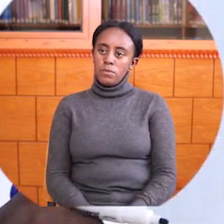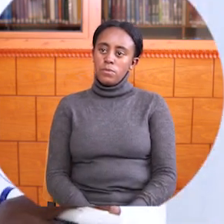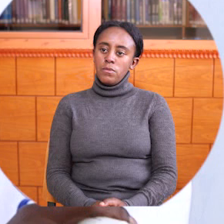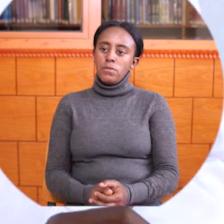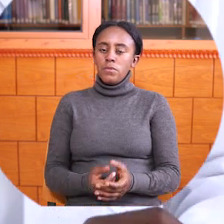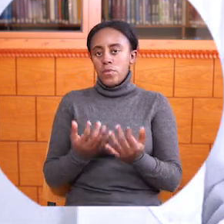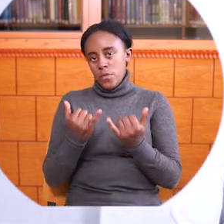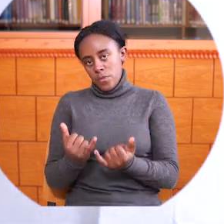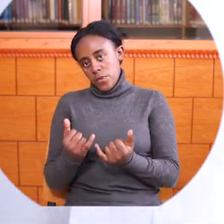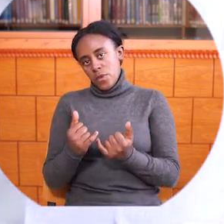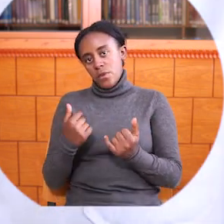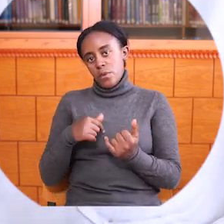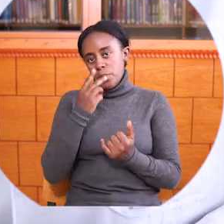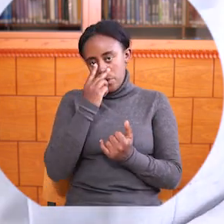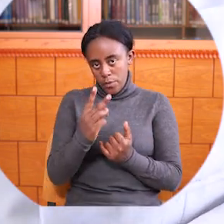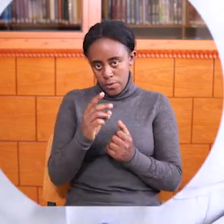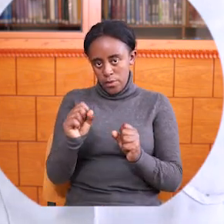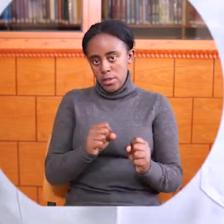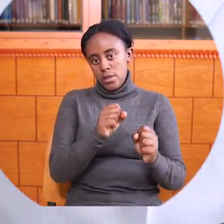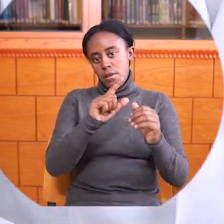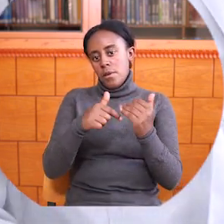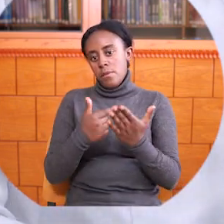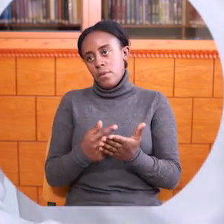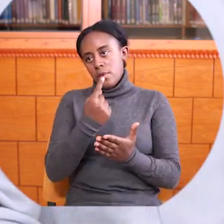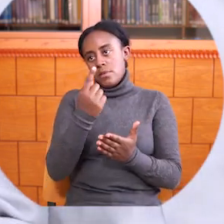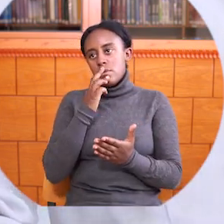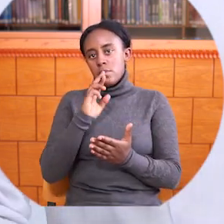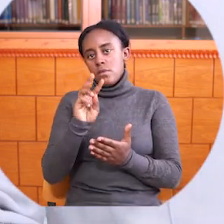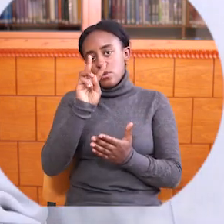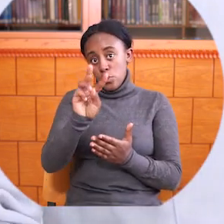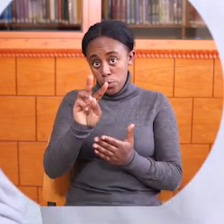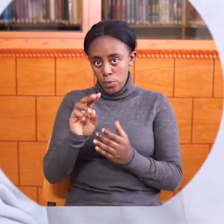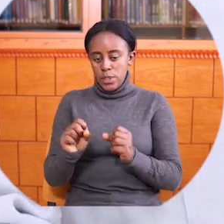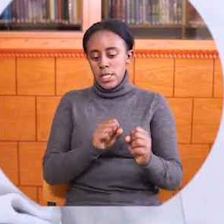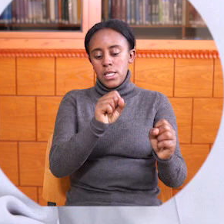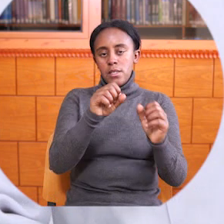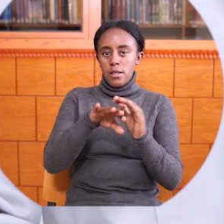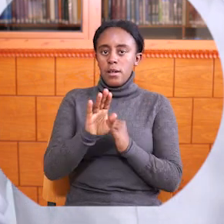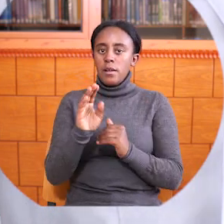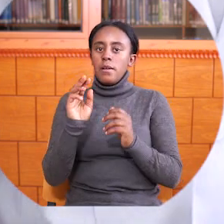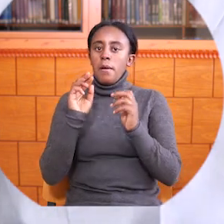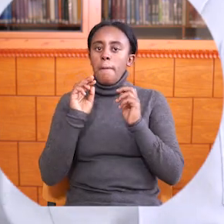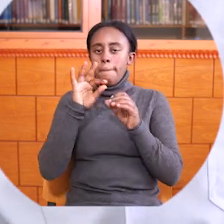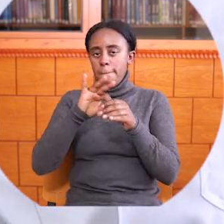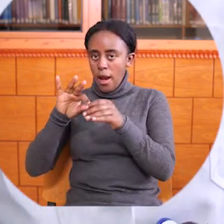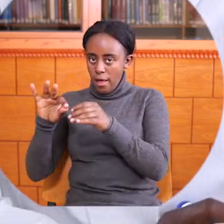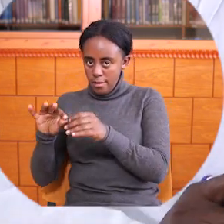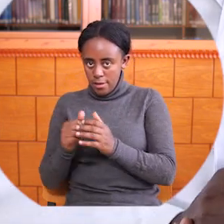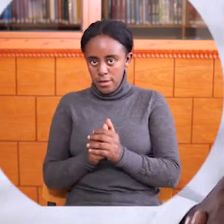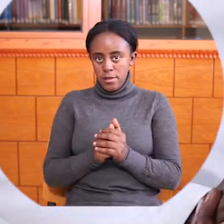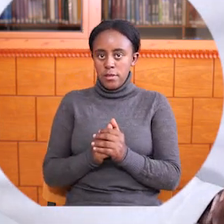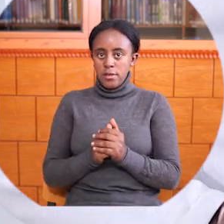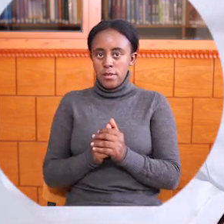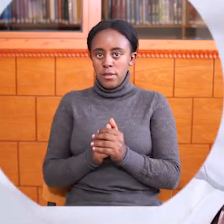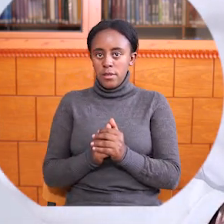Now we see about the systems in plants. There are two systems in plants. The first one is